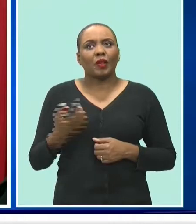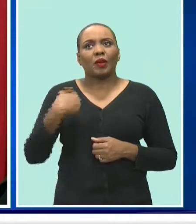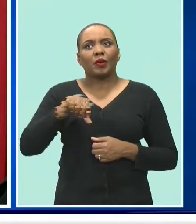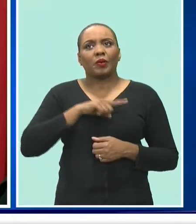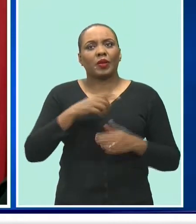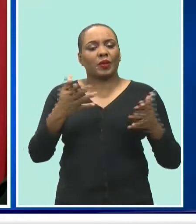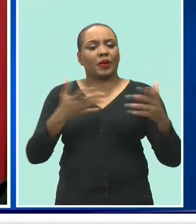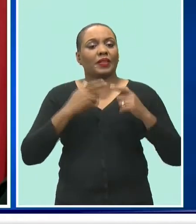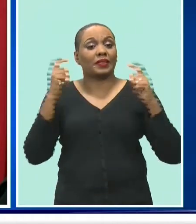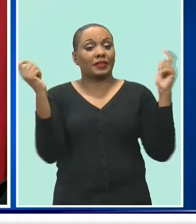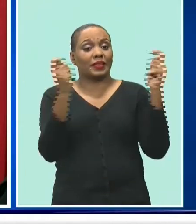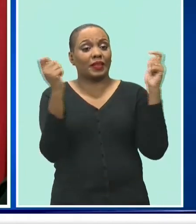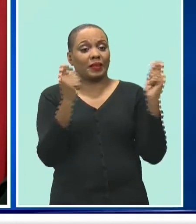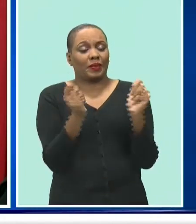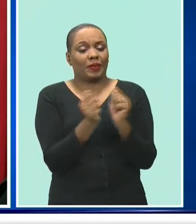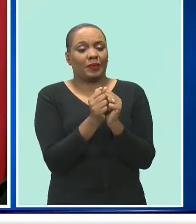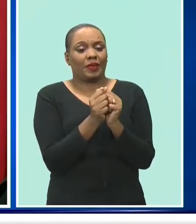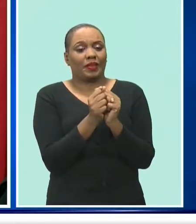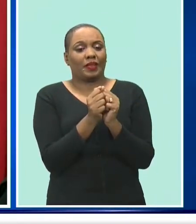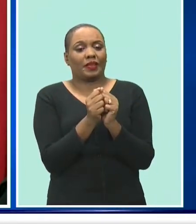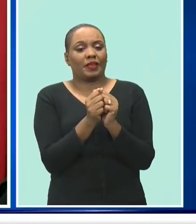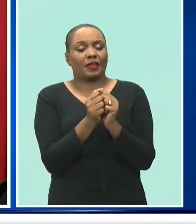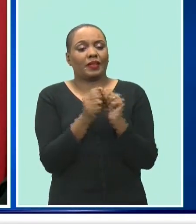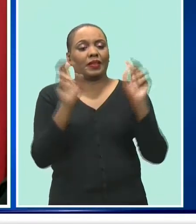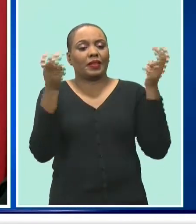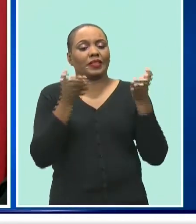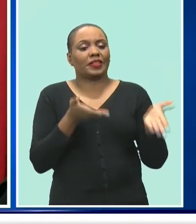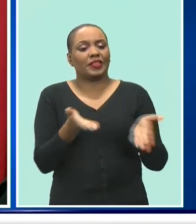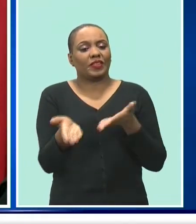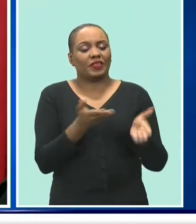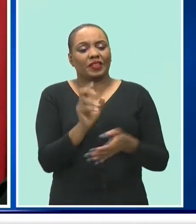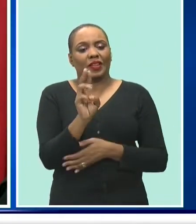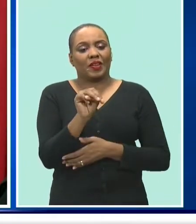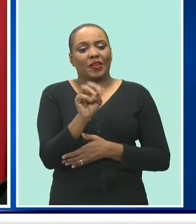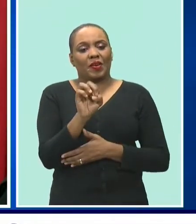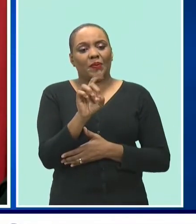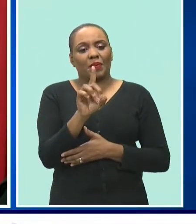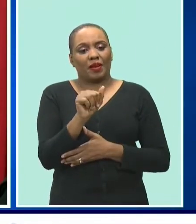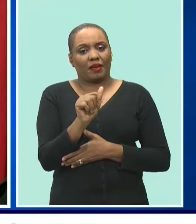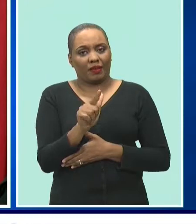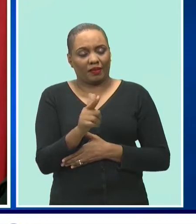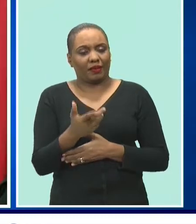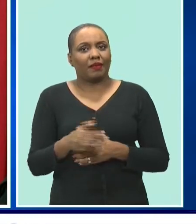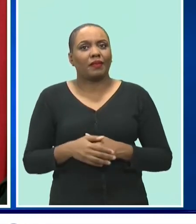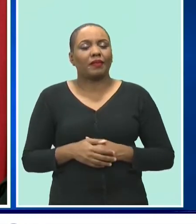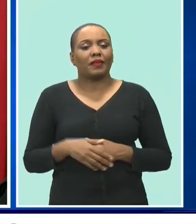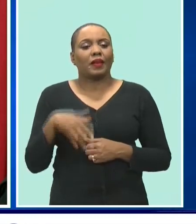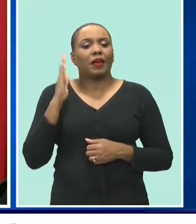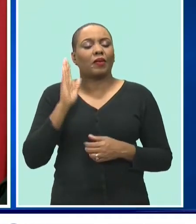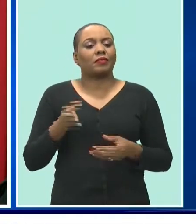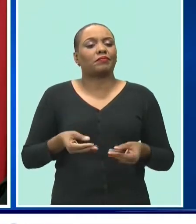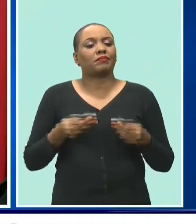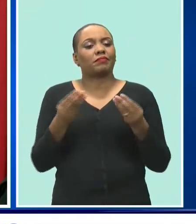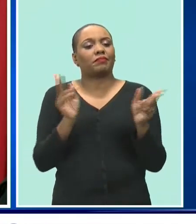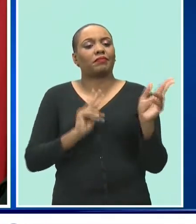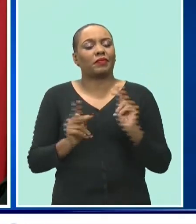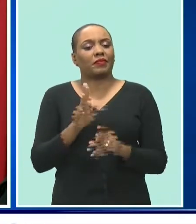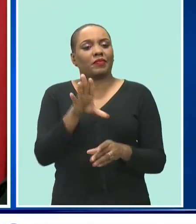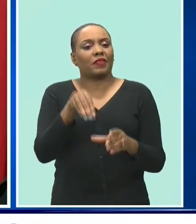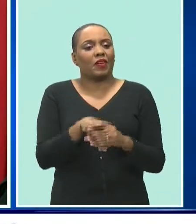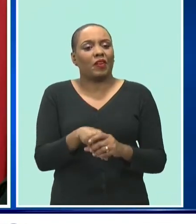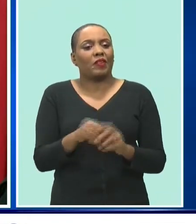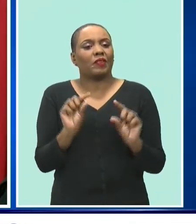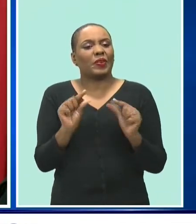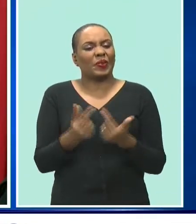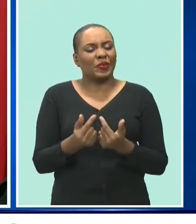celebrate with a valuable service medal in order of wear. This medal will be awarded to serving members of the band